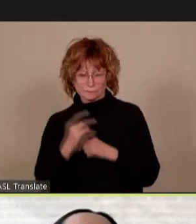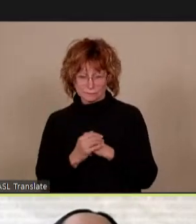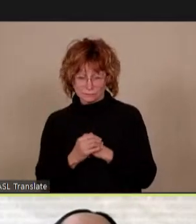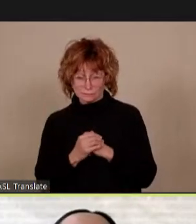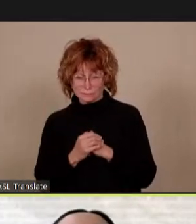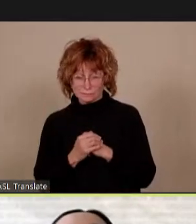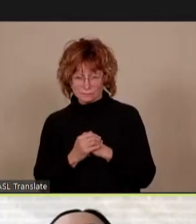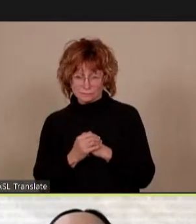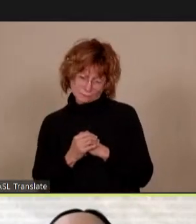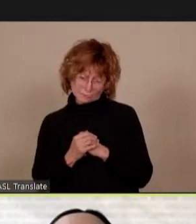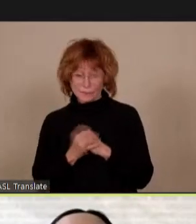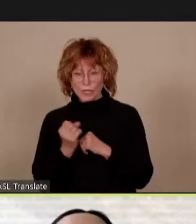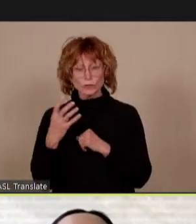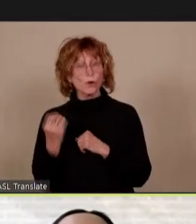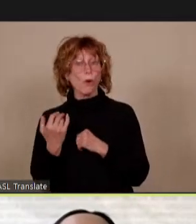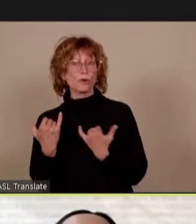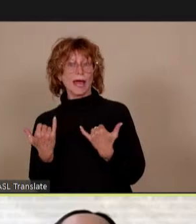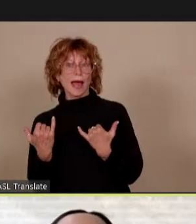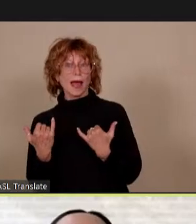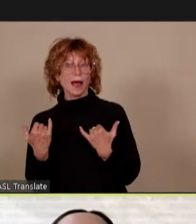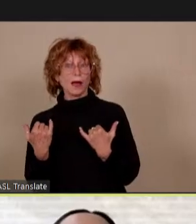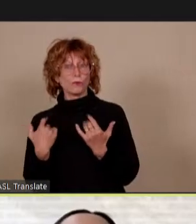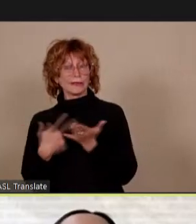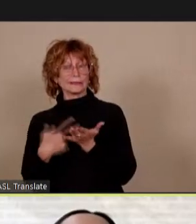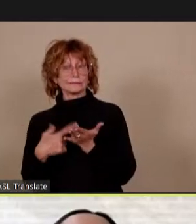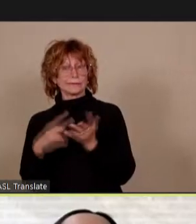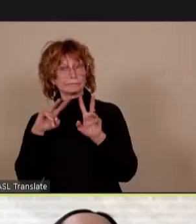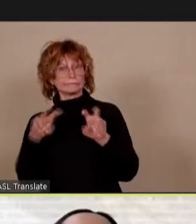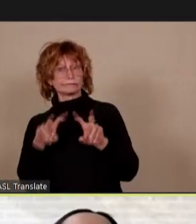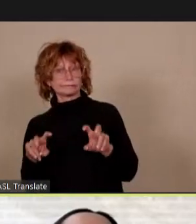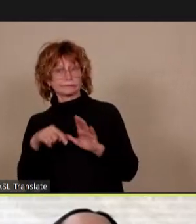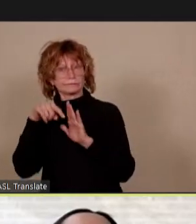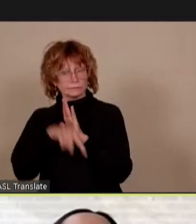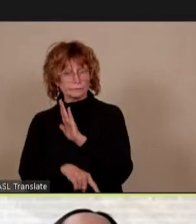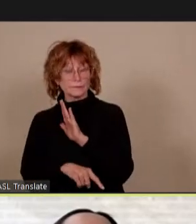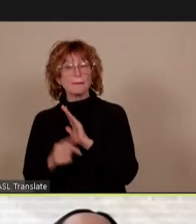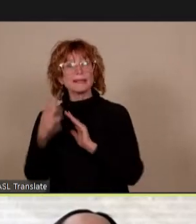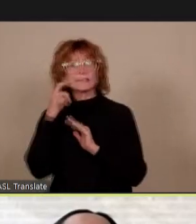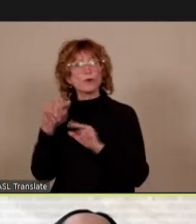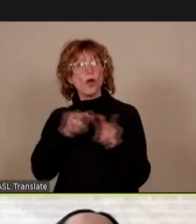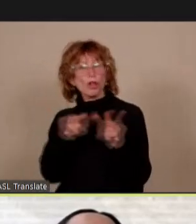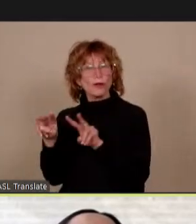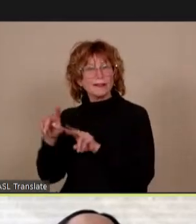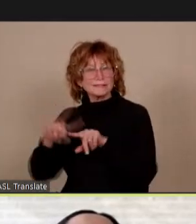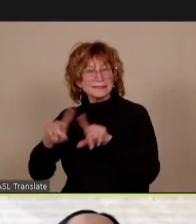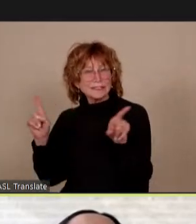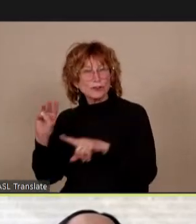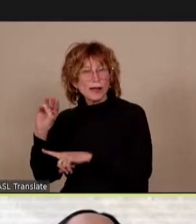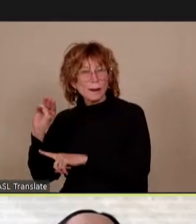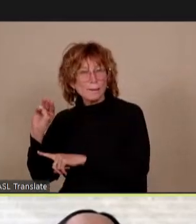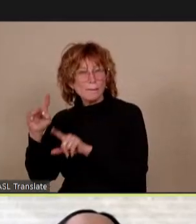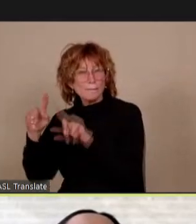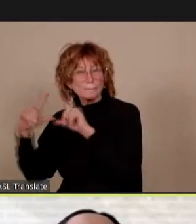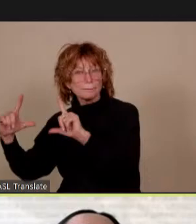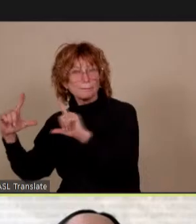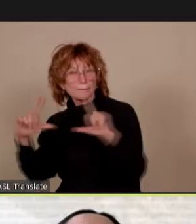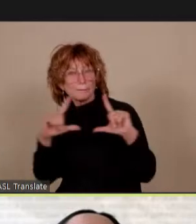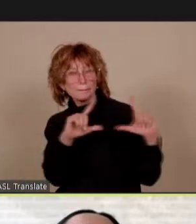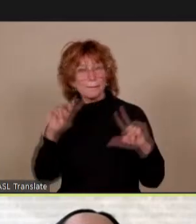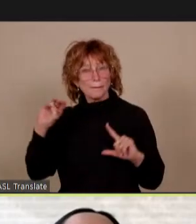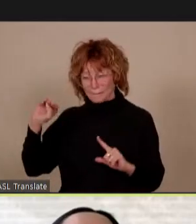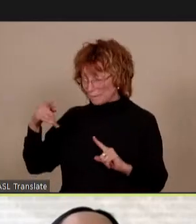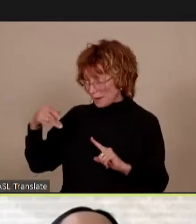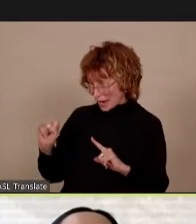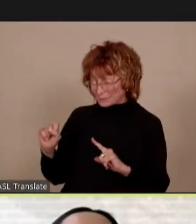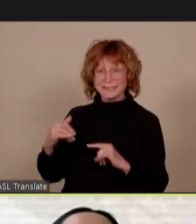And so we can look at this further as we are analyzing other maps, and the current district boundaries